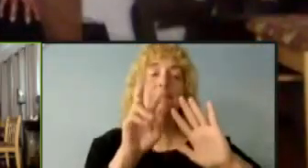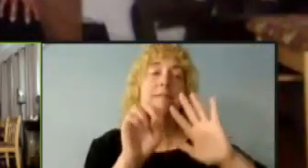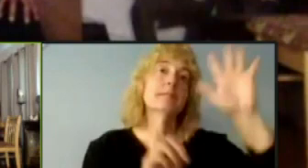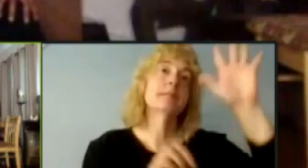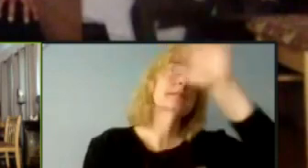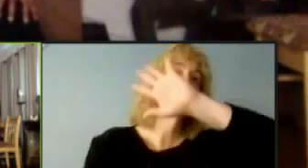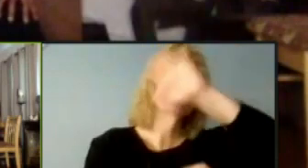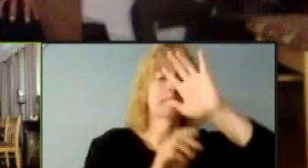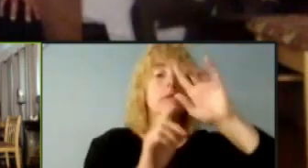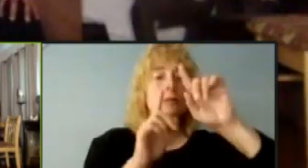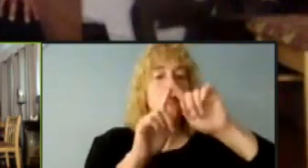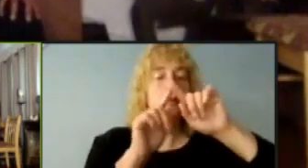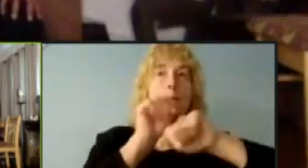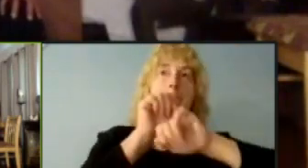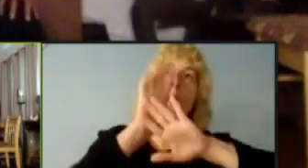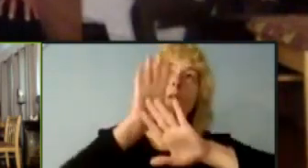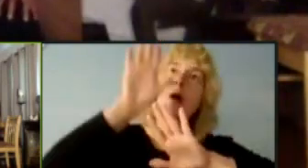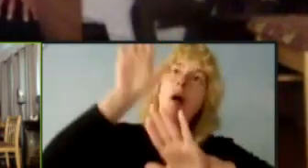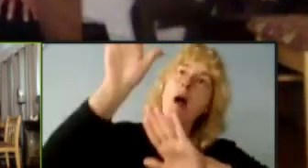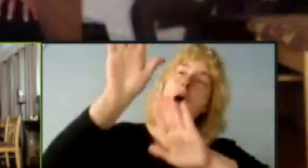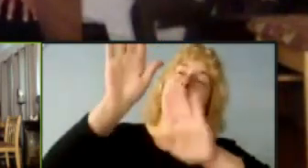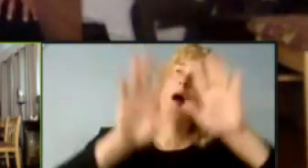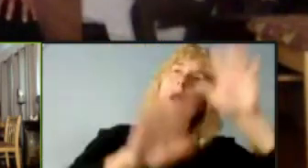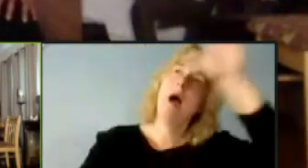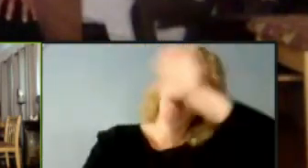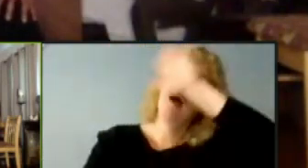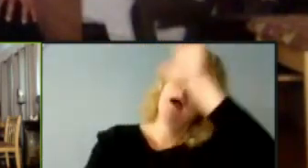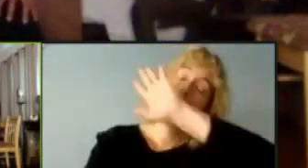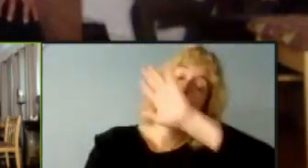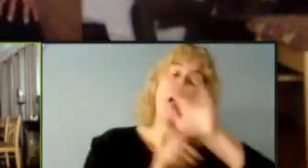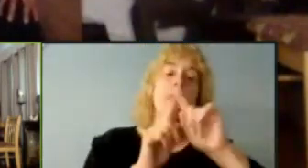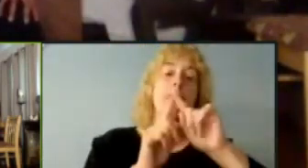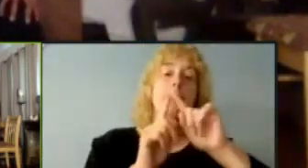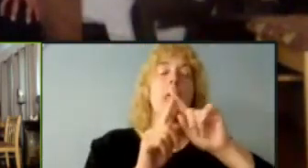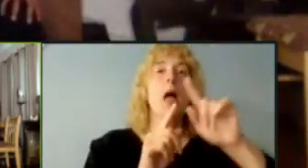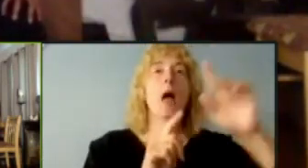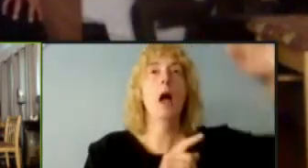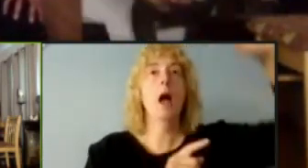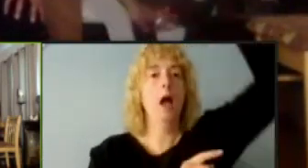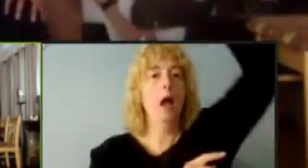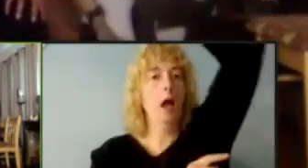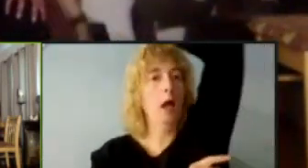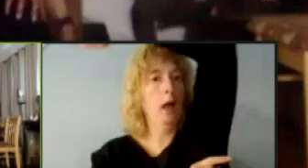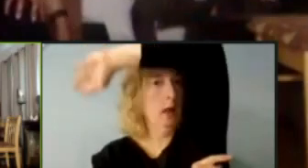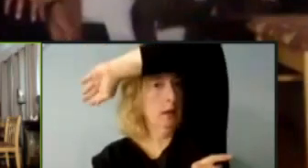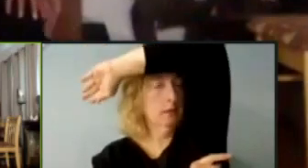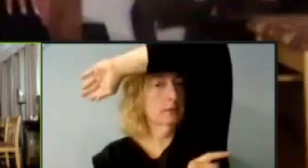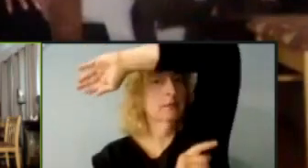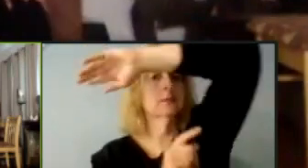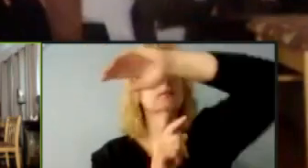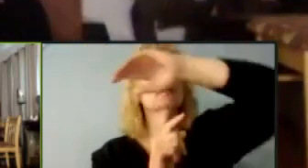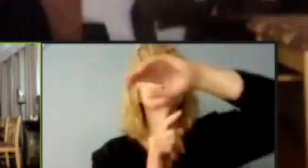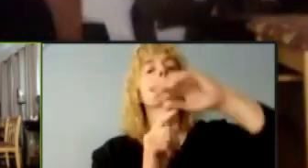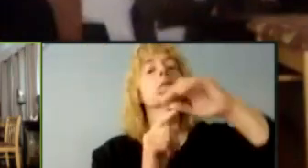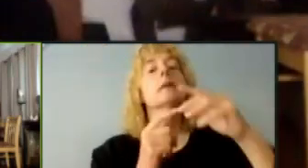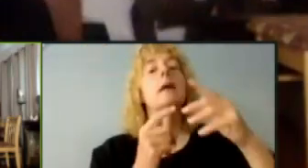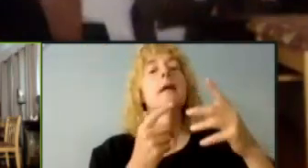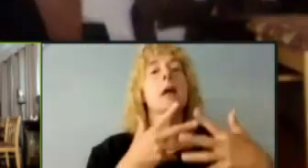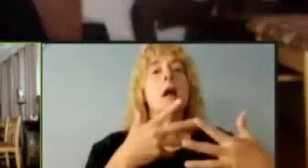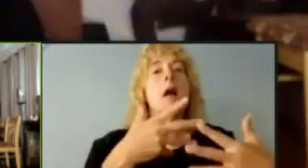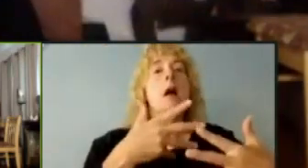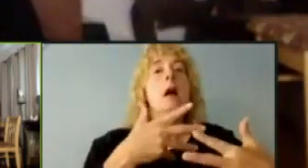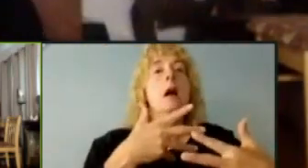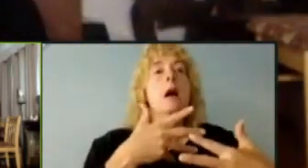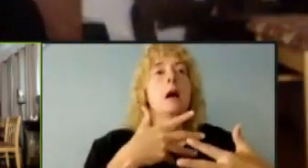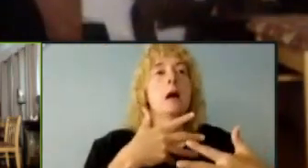head. Then inhale, reach up to the clouds, and exhale, bring the arm down. And on